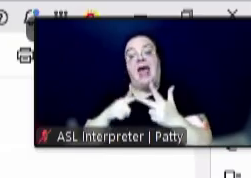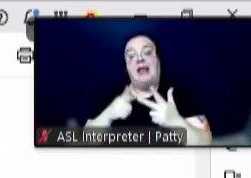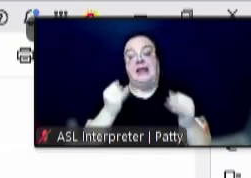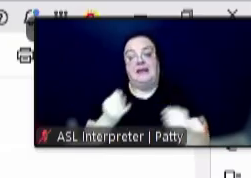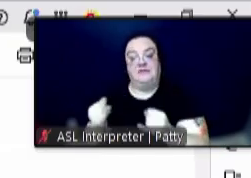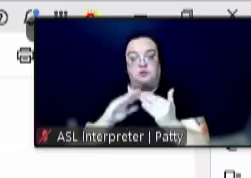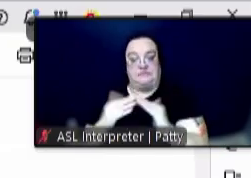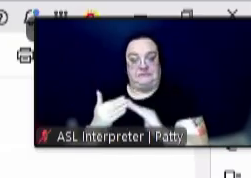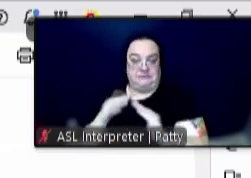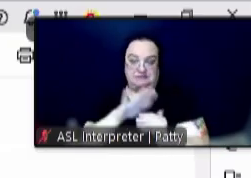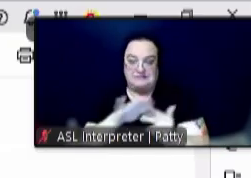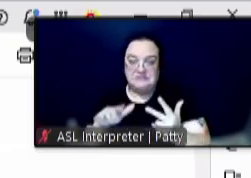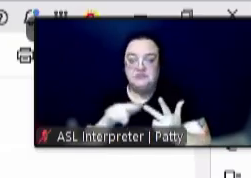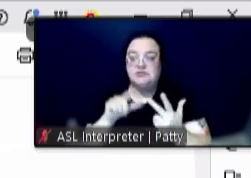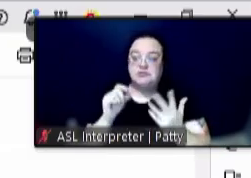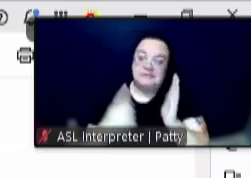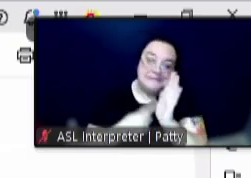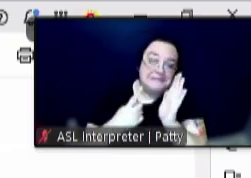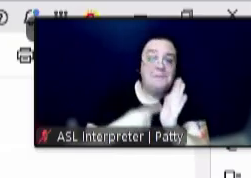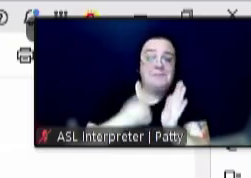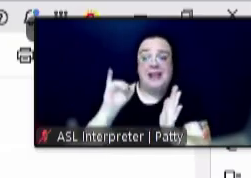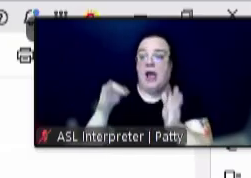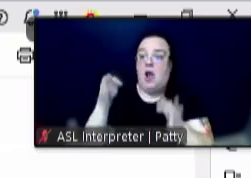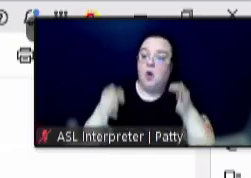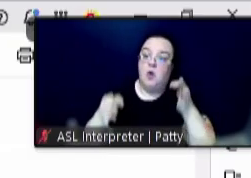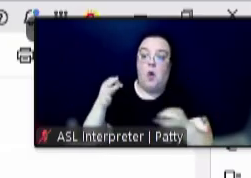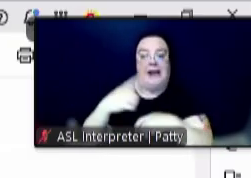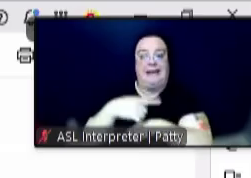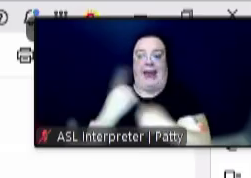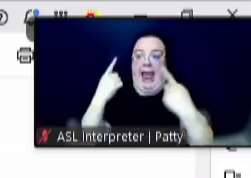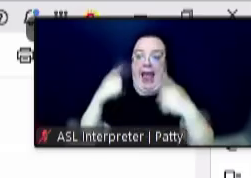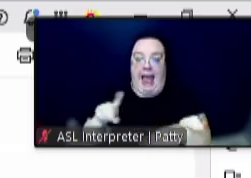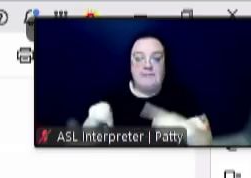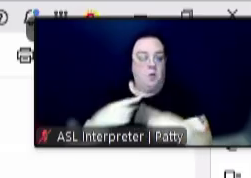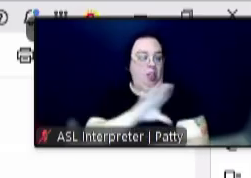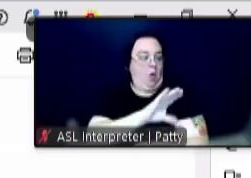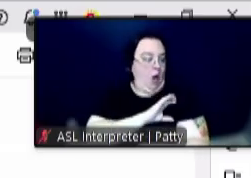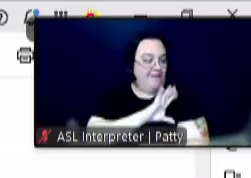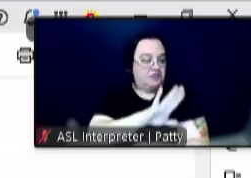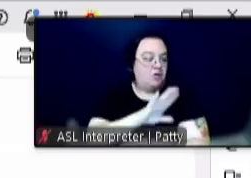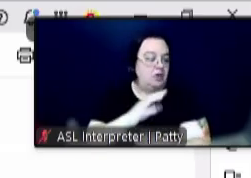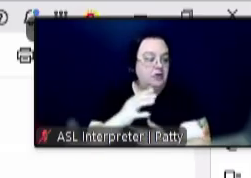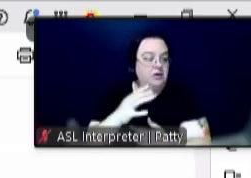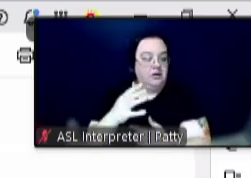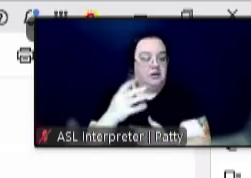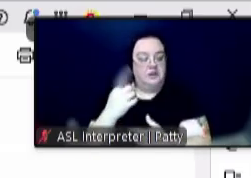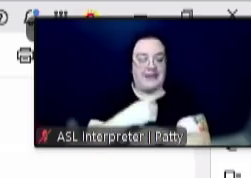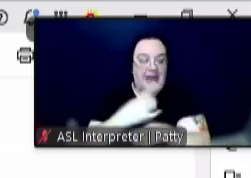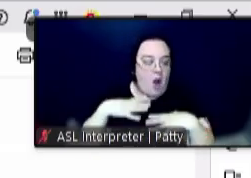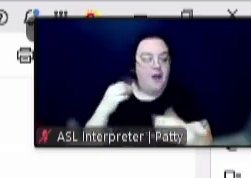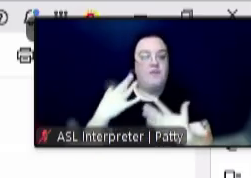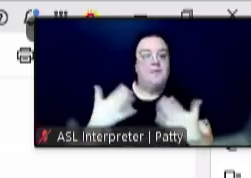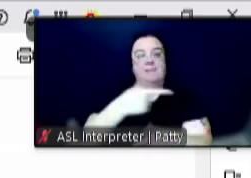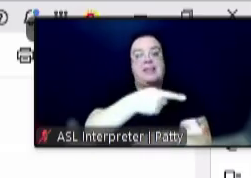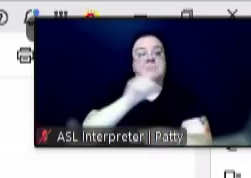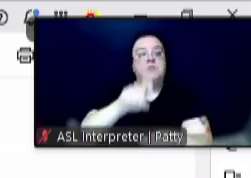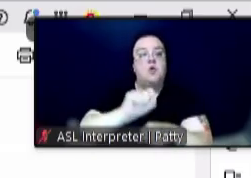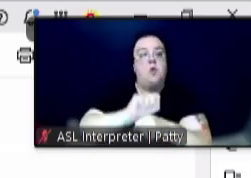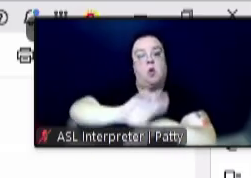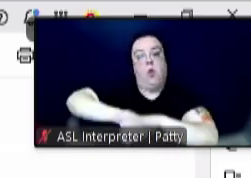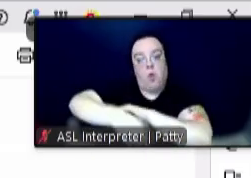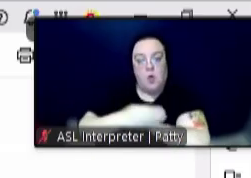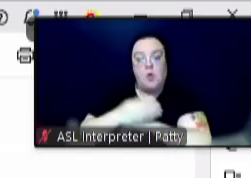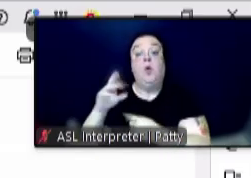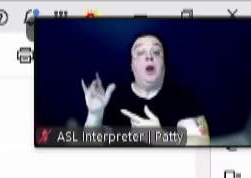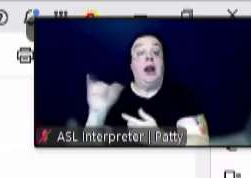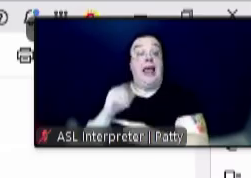So sometimes those court dates fall on days off or during an officer's midnight tour. And then the special events, as Mr. Galloway already